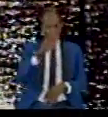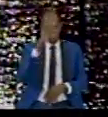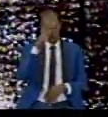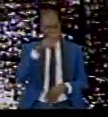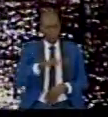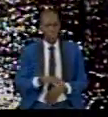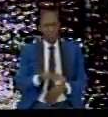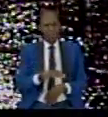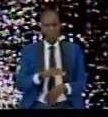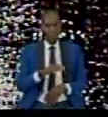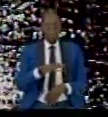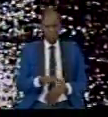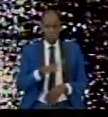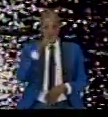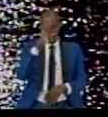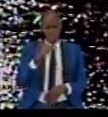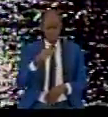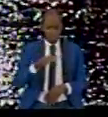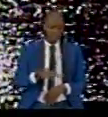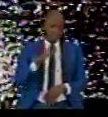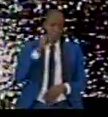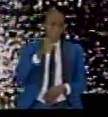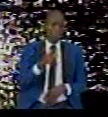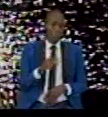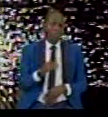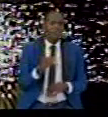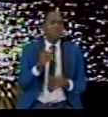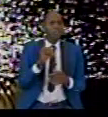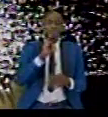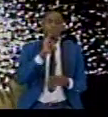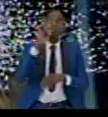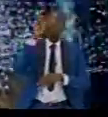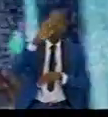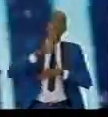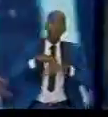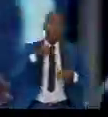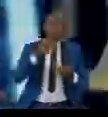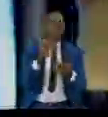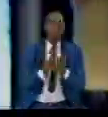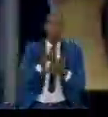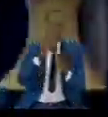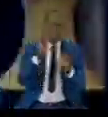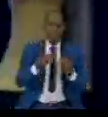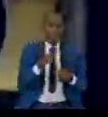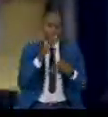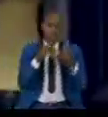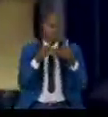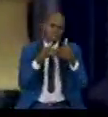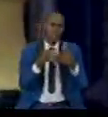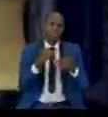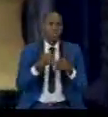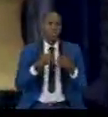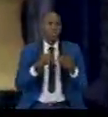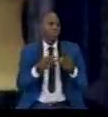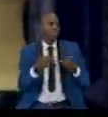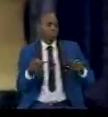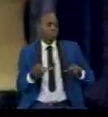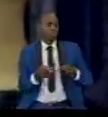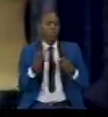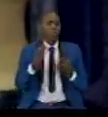is calling you that's you're the guided into the place of forgiveness